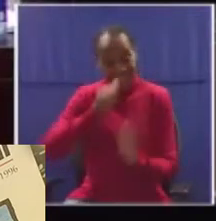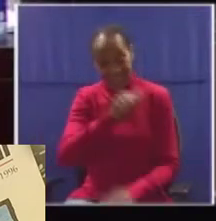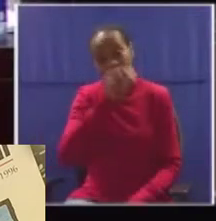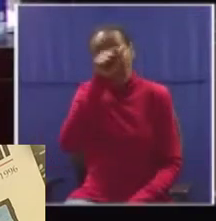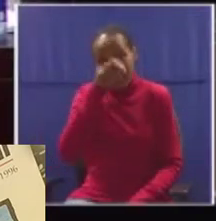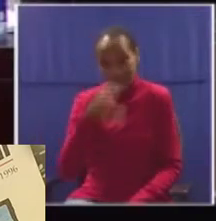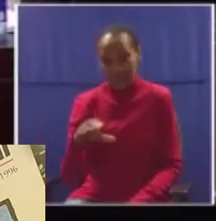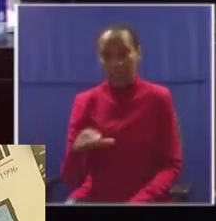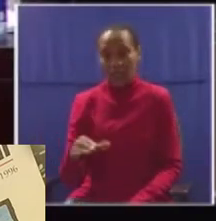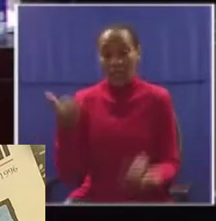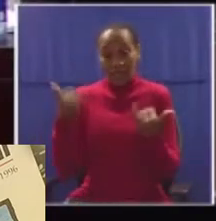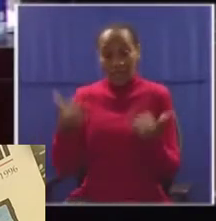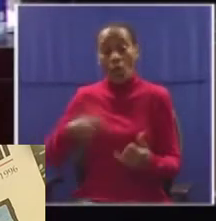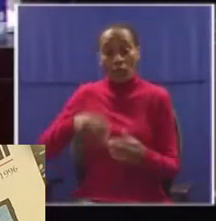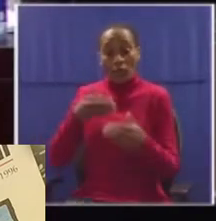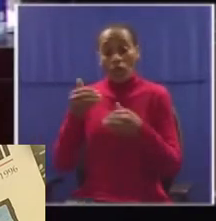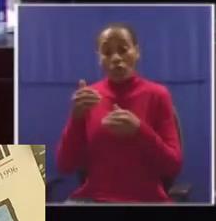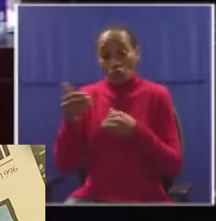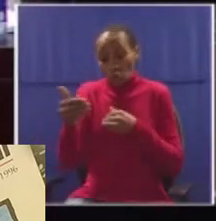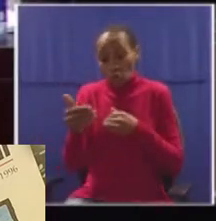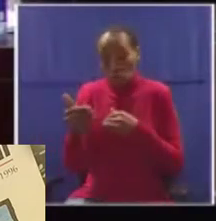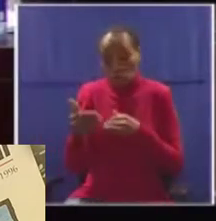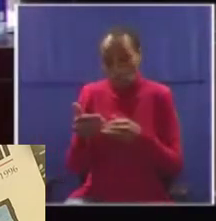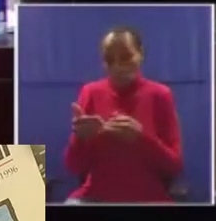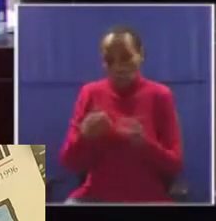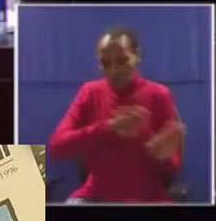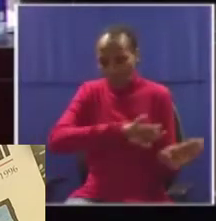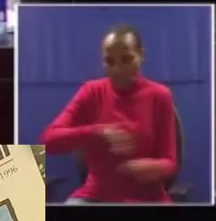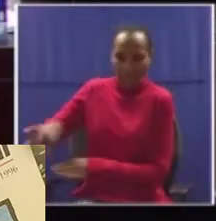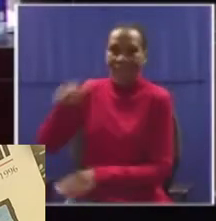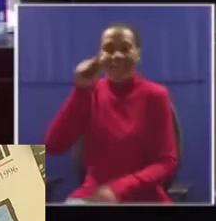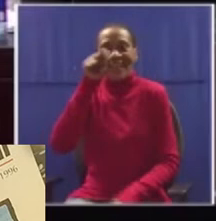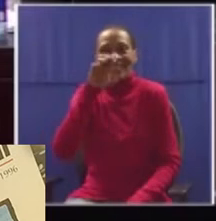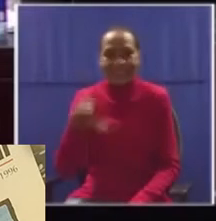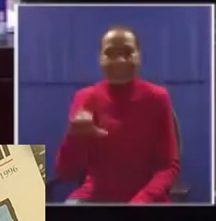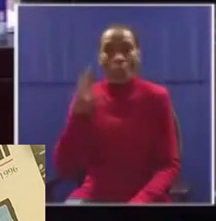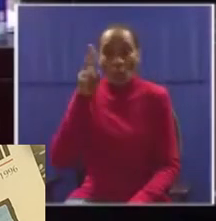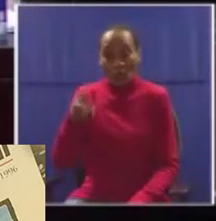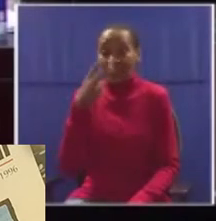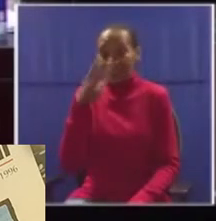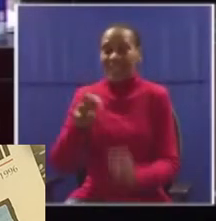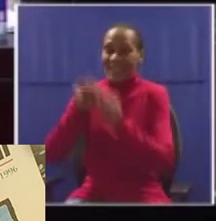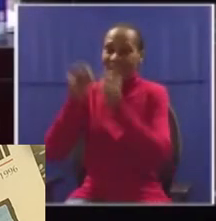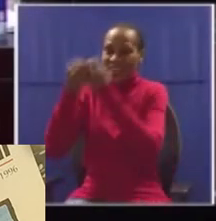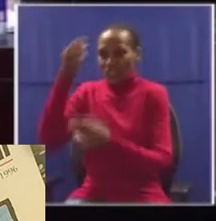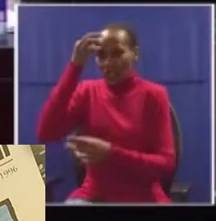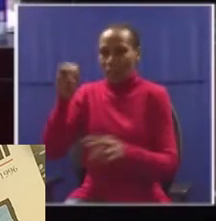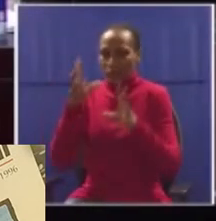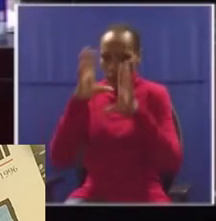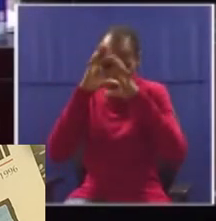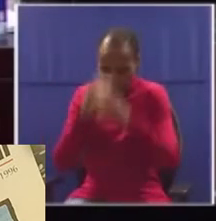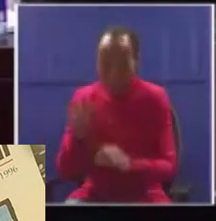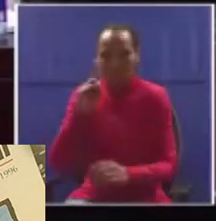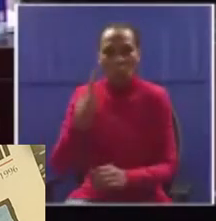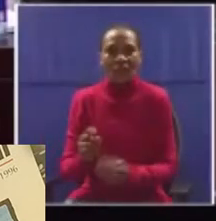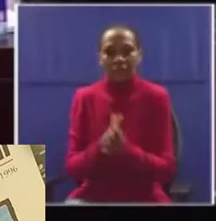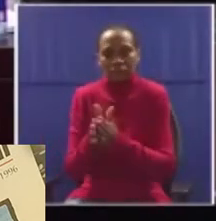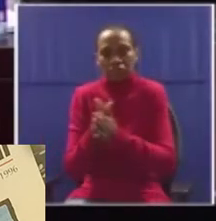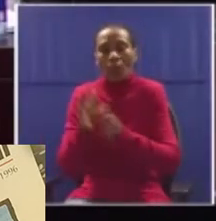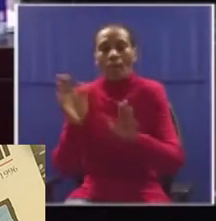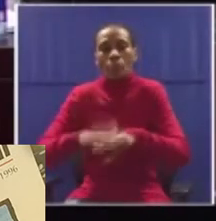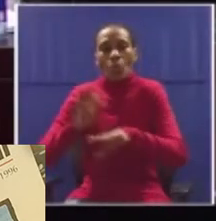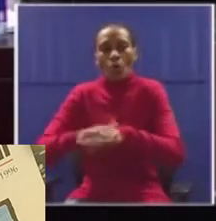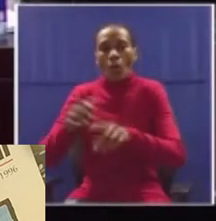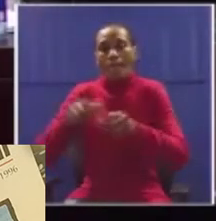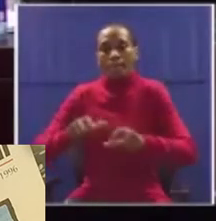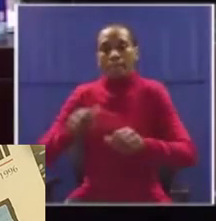rule are over and we're now heading towards a post ANC multi-party Coalition national government that will focus on facilitating a better life for